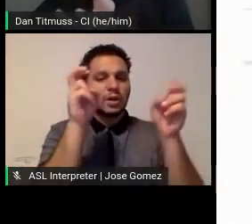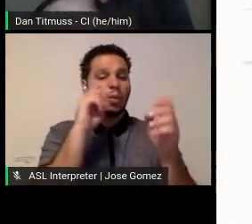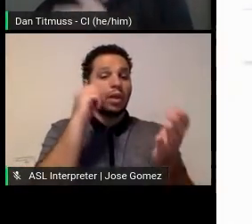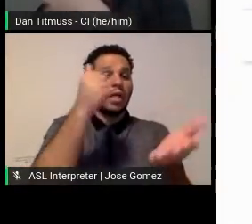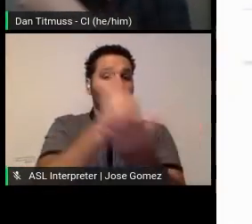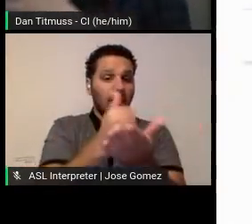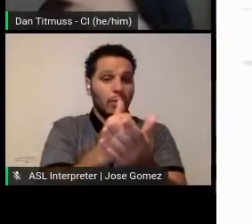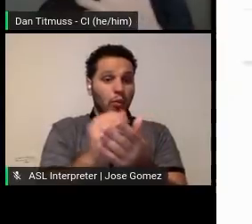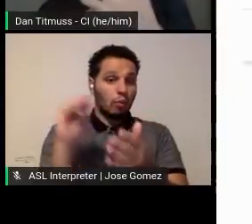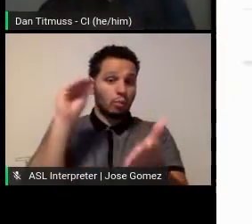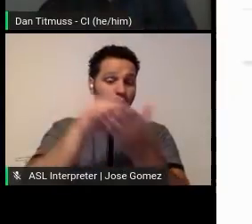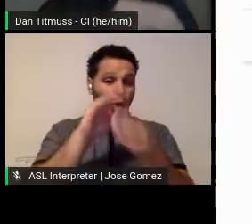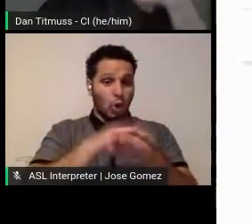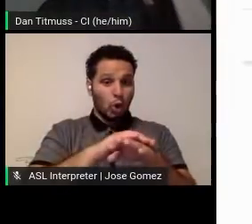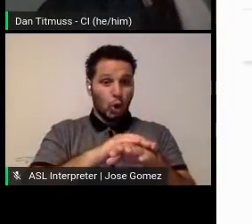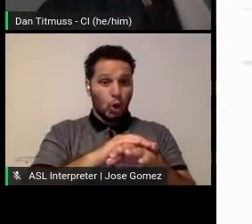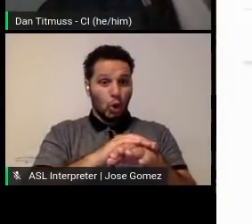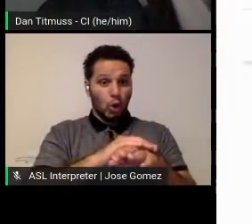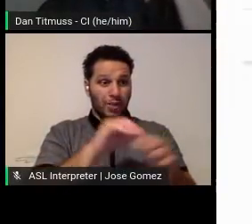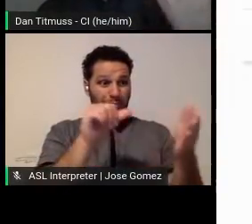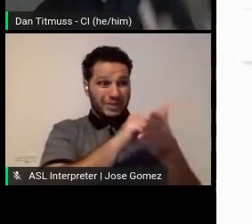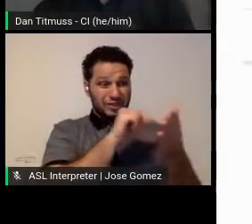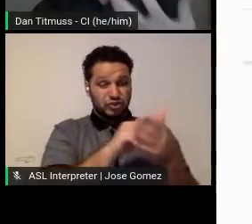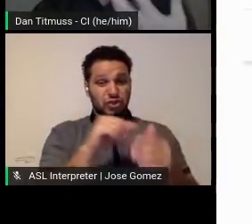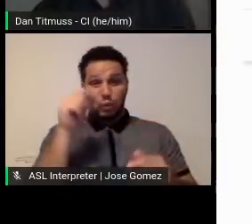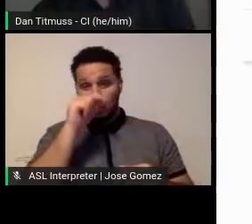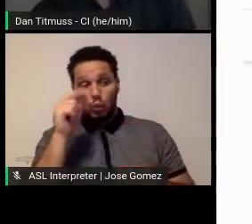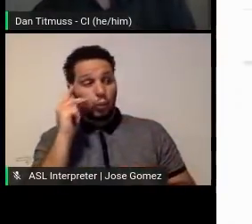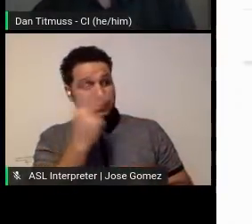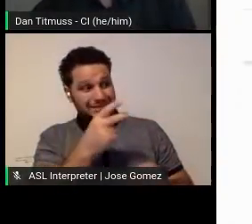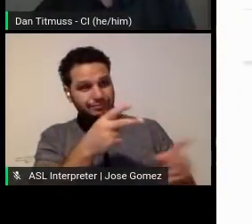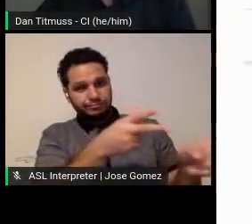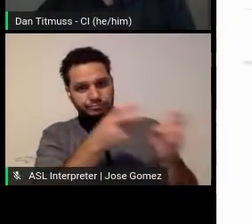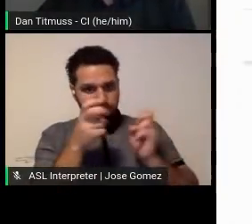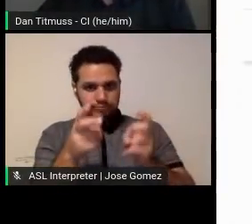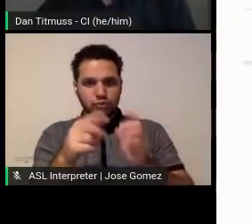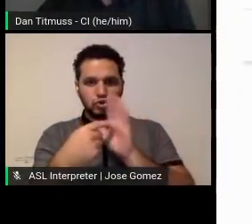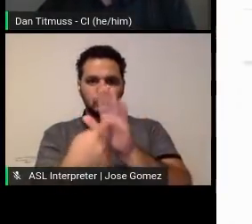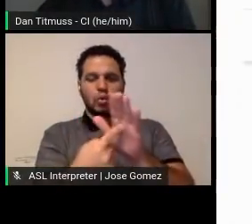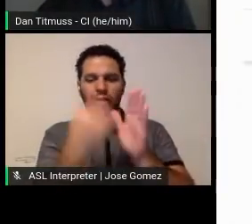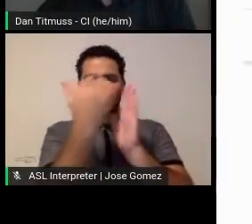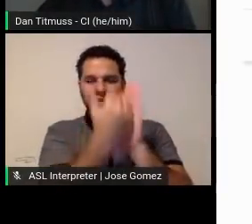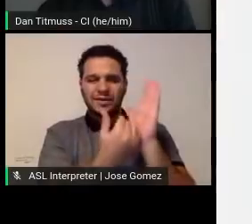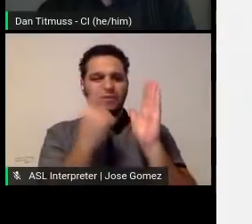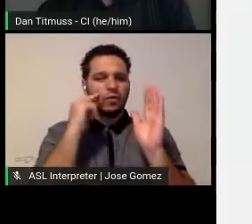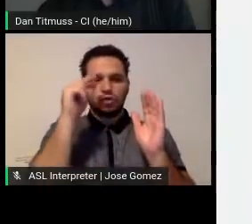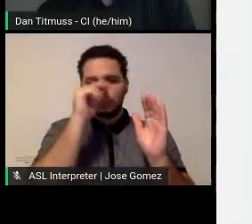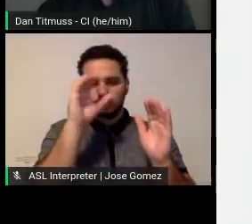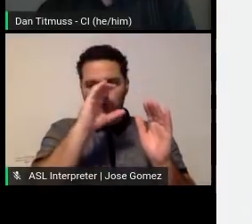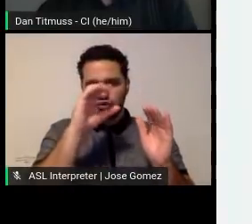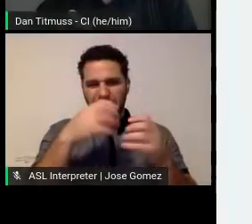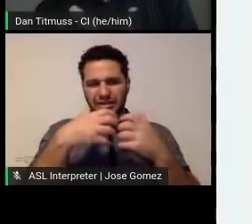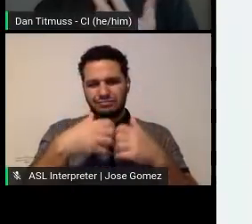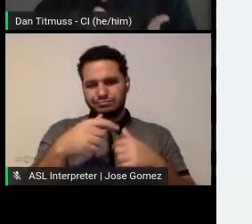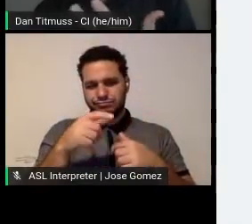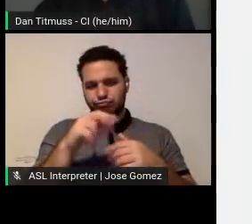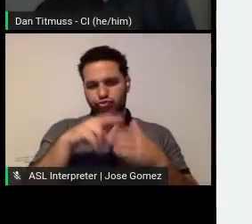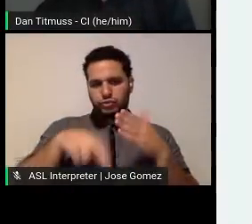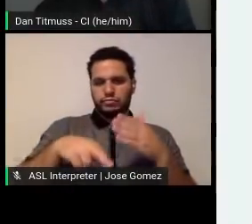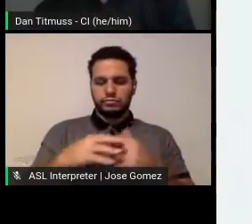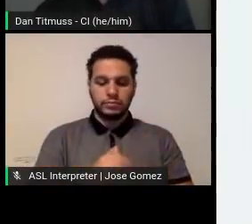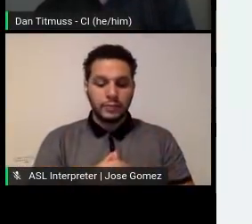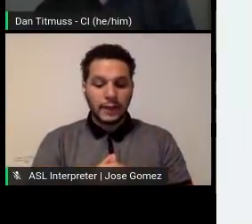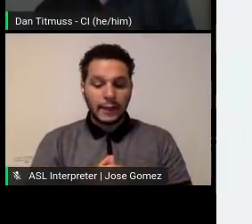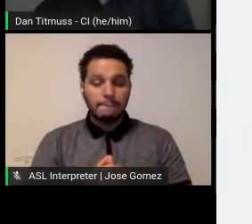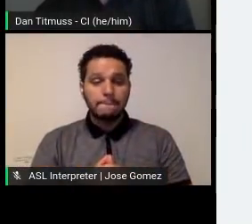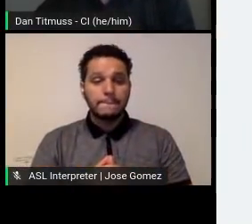on the page that Google will take to present this listing on the search engine results page. So here, the